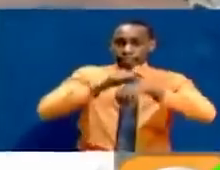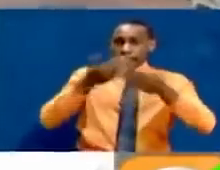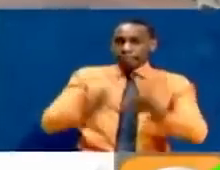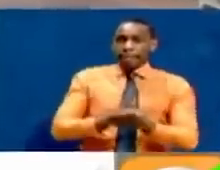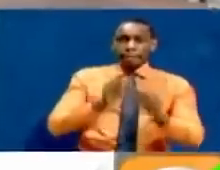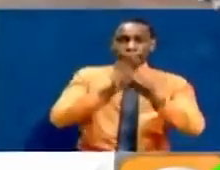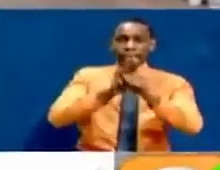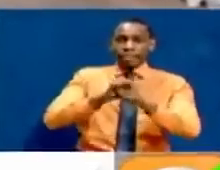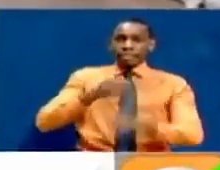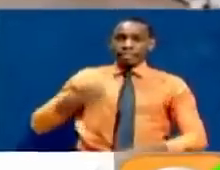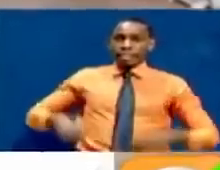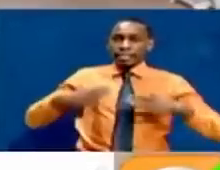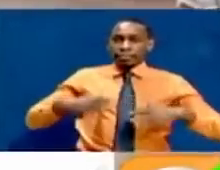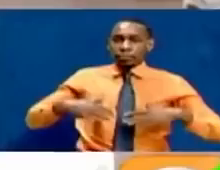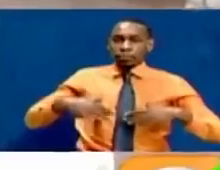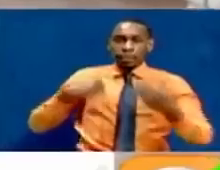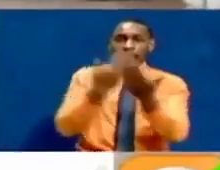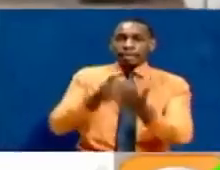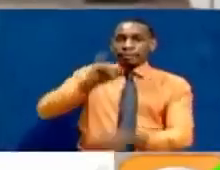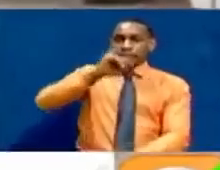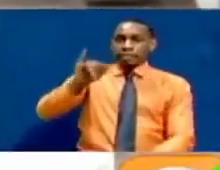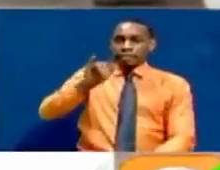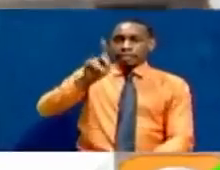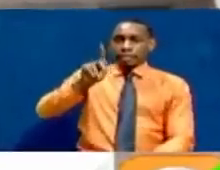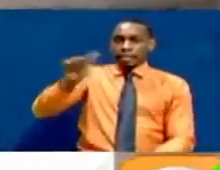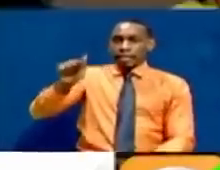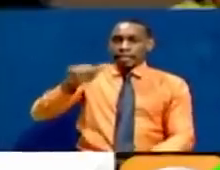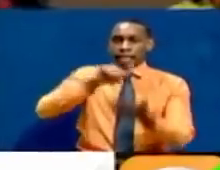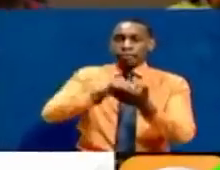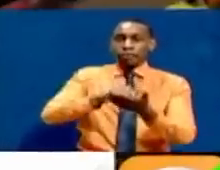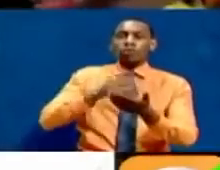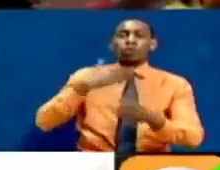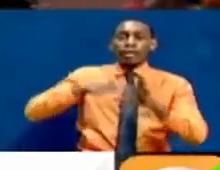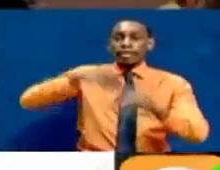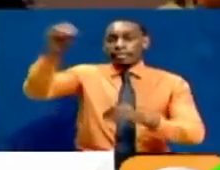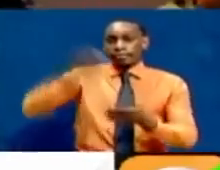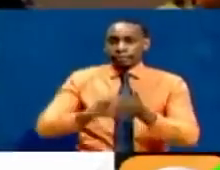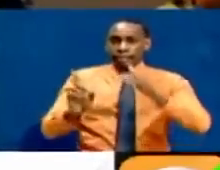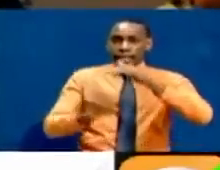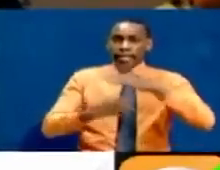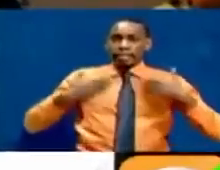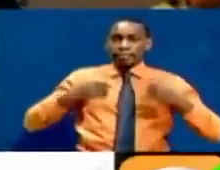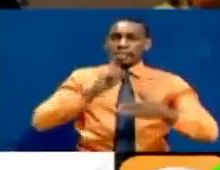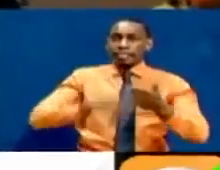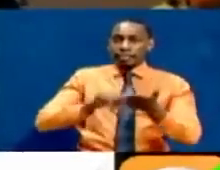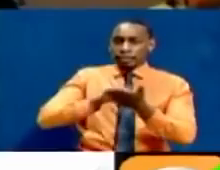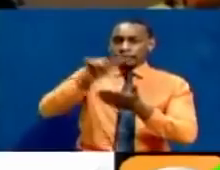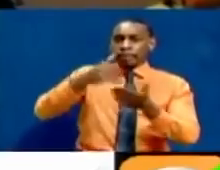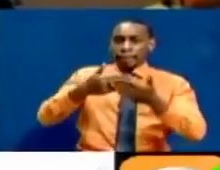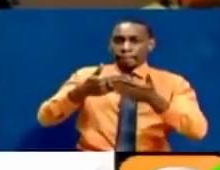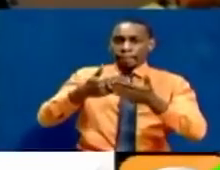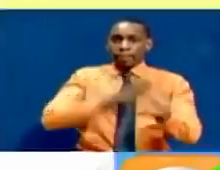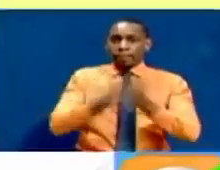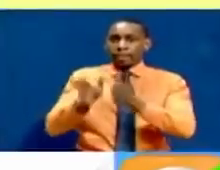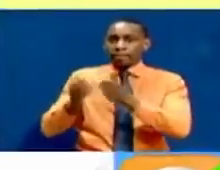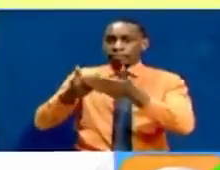meantime, hundreds of Chinese nationals were at the Jomo Kenyatta International Airport leaving the country. The health ministry saying the flight was pre-arranged by the